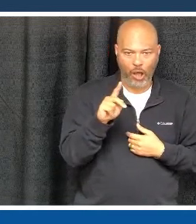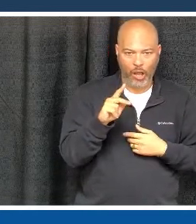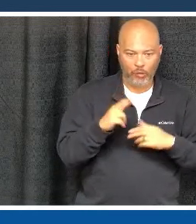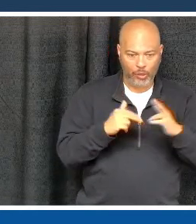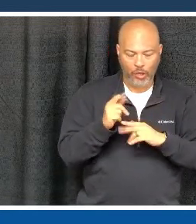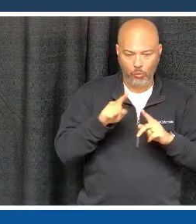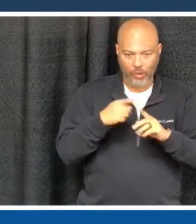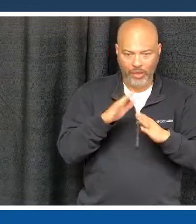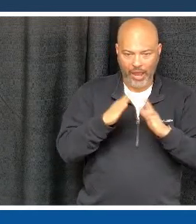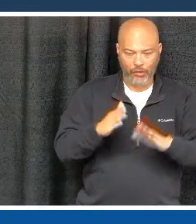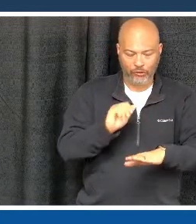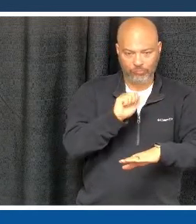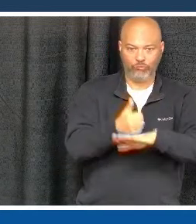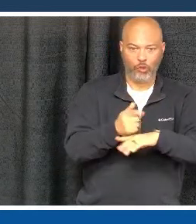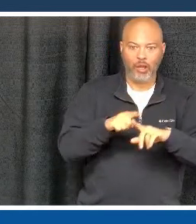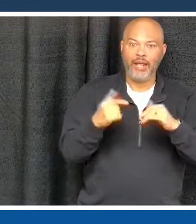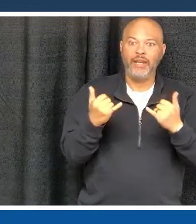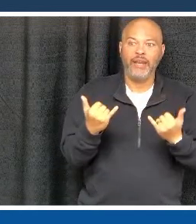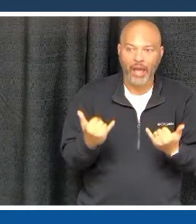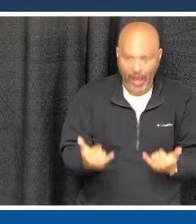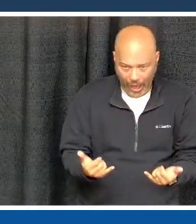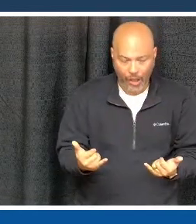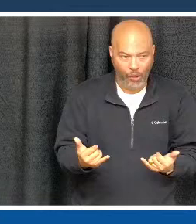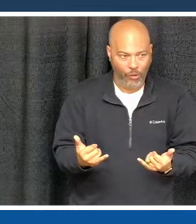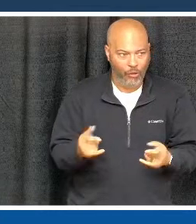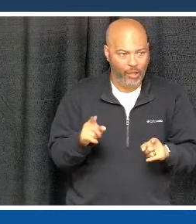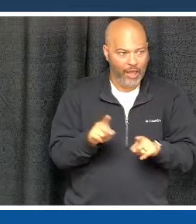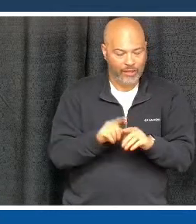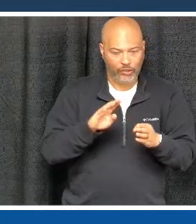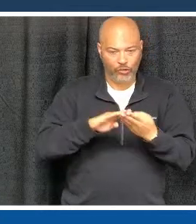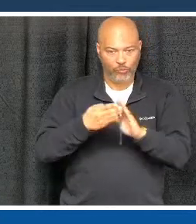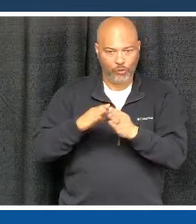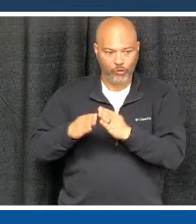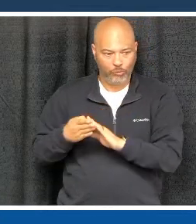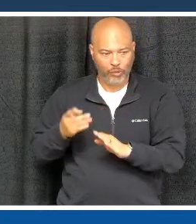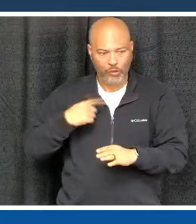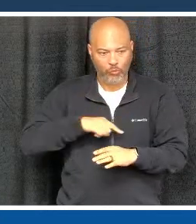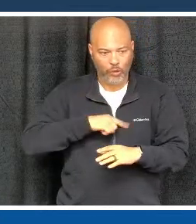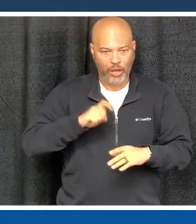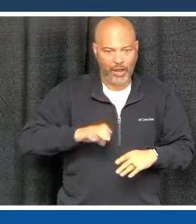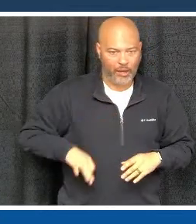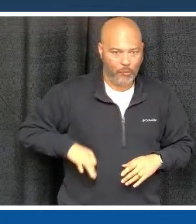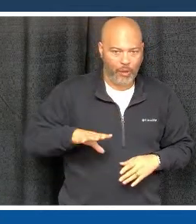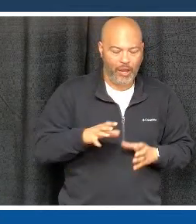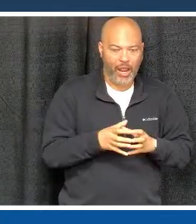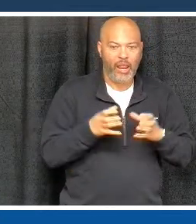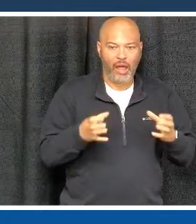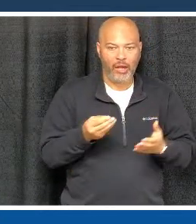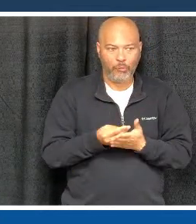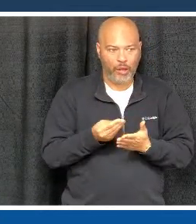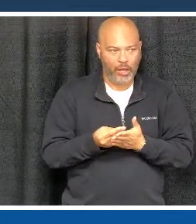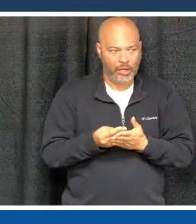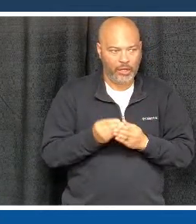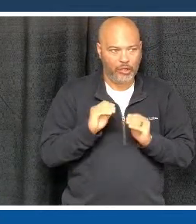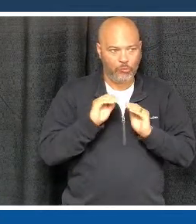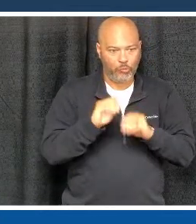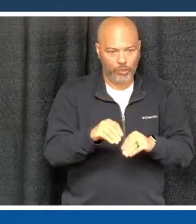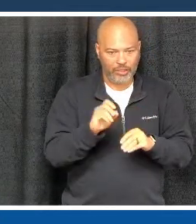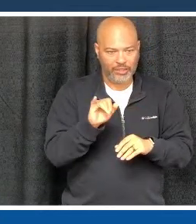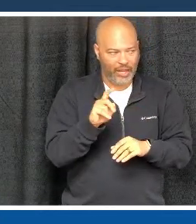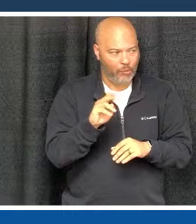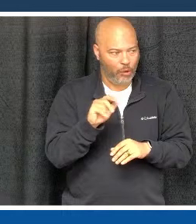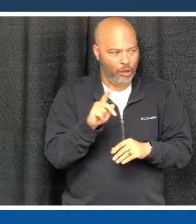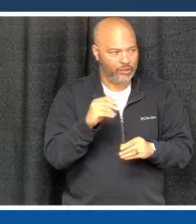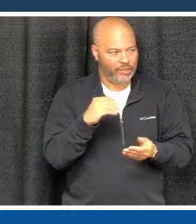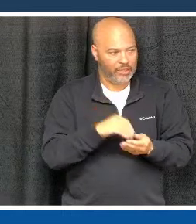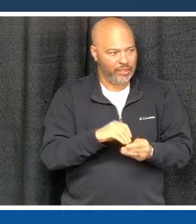put the houses in. And now, as a community, we're going to have to pay a lot of money to put the sidewalks back in. And